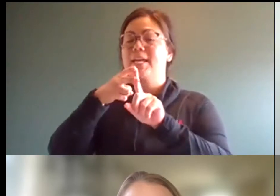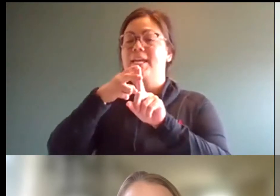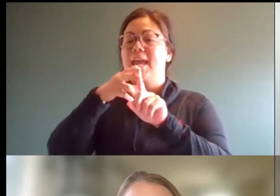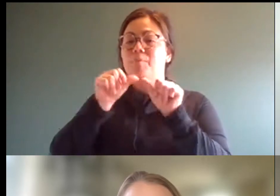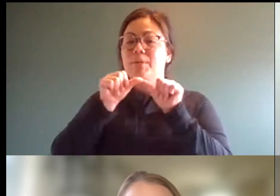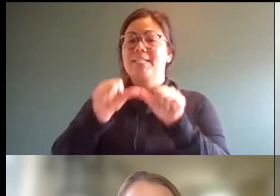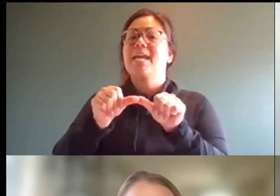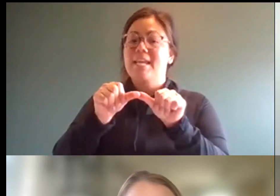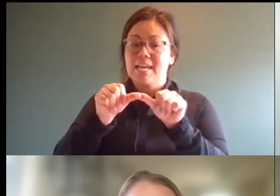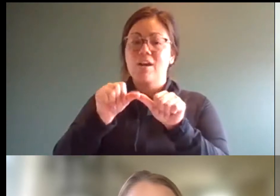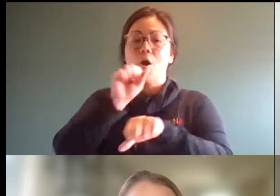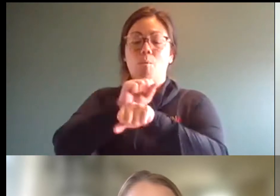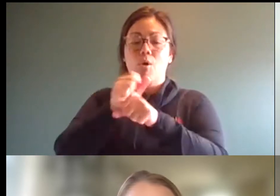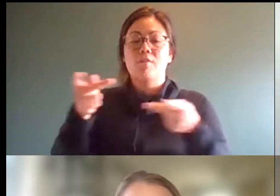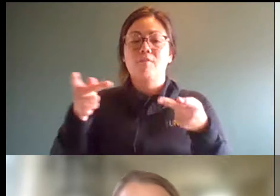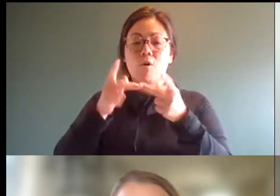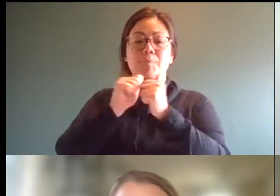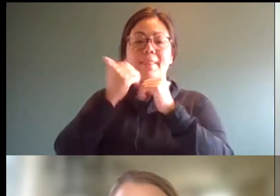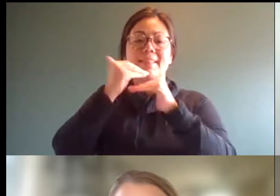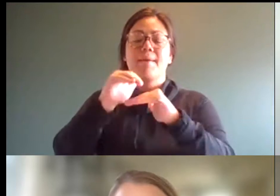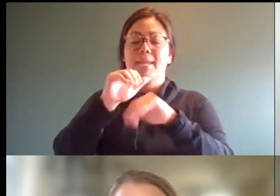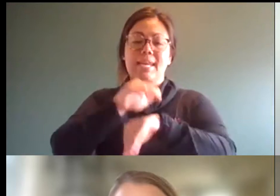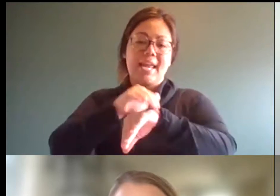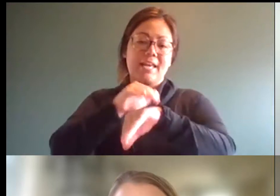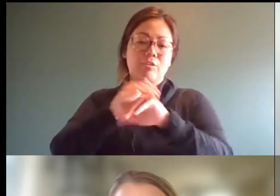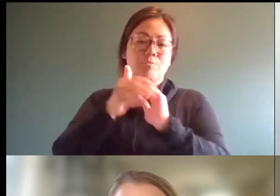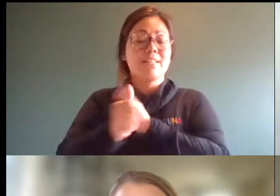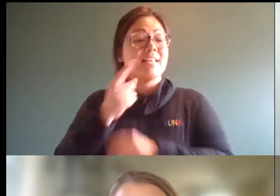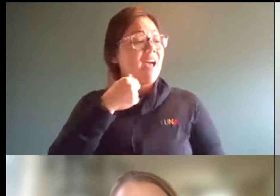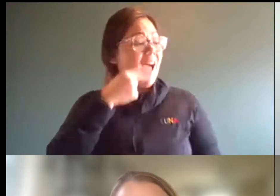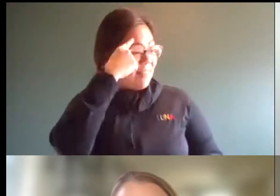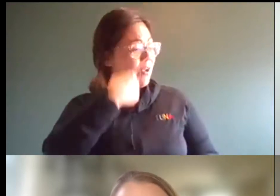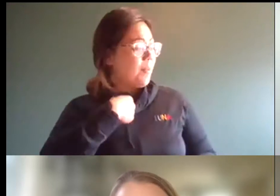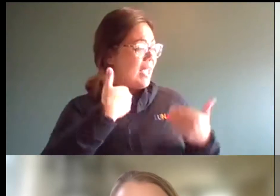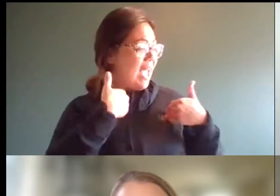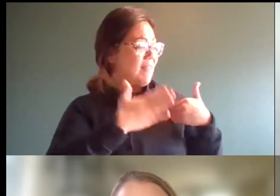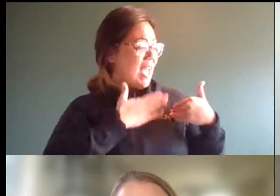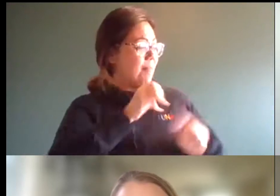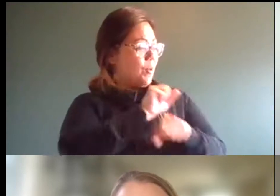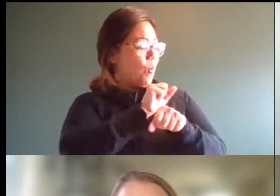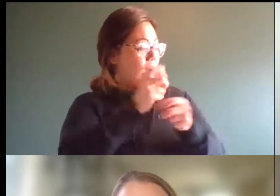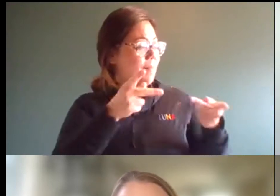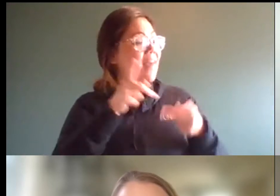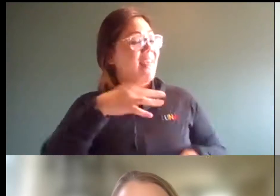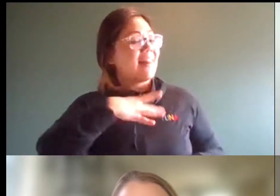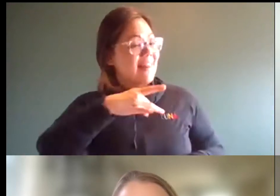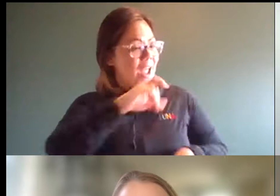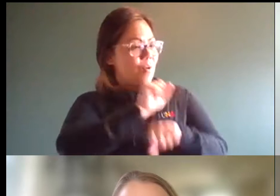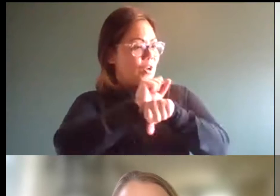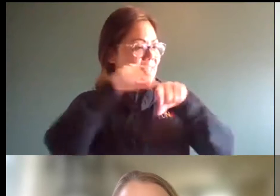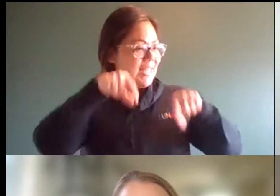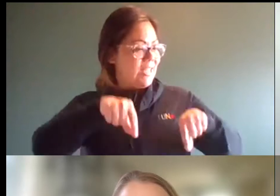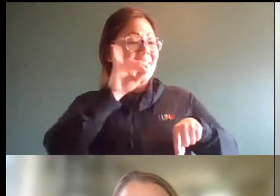limited English proficiency? I think we have a happy workforce and they like coming to work for GEODIS, and that's